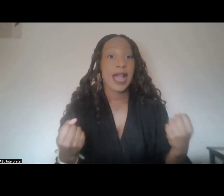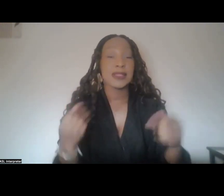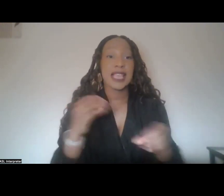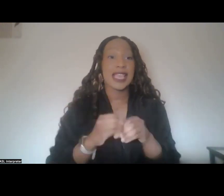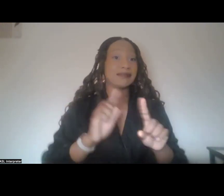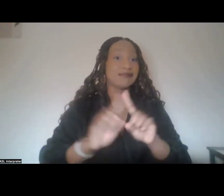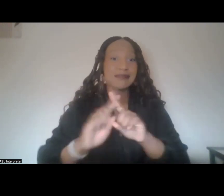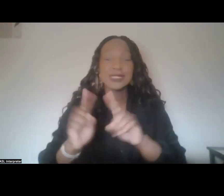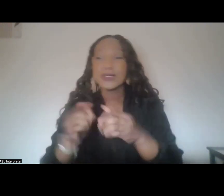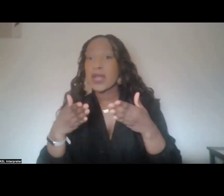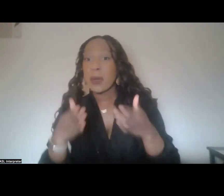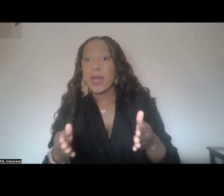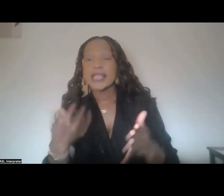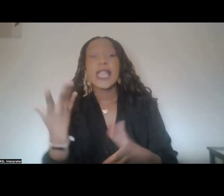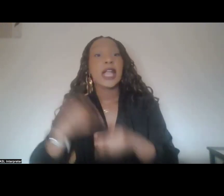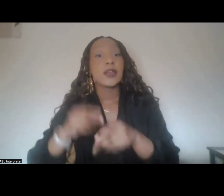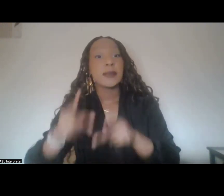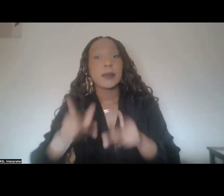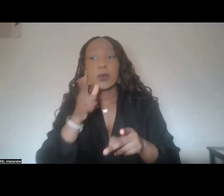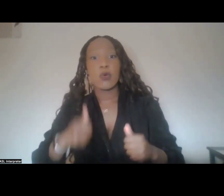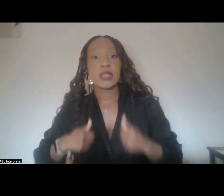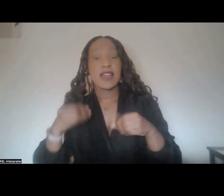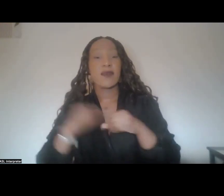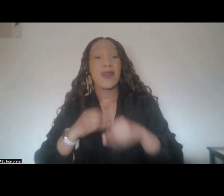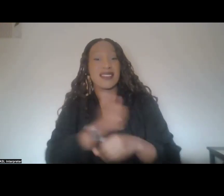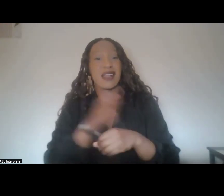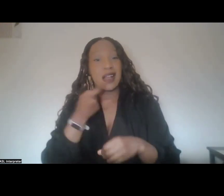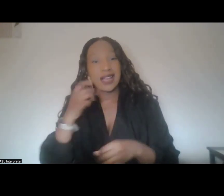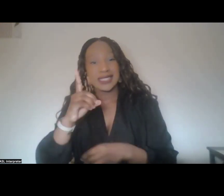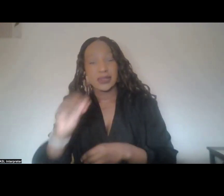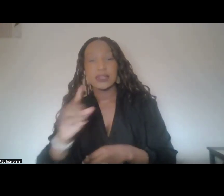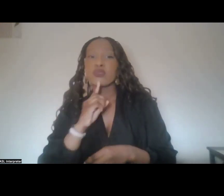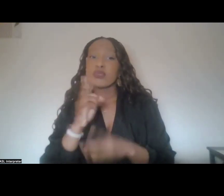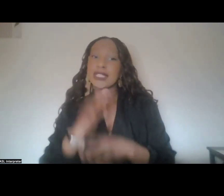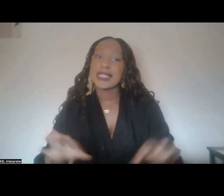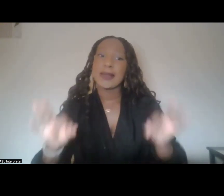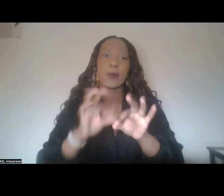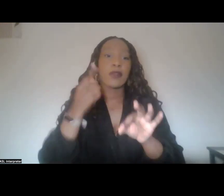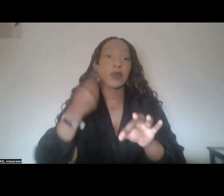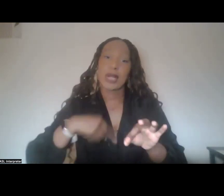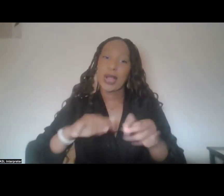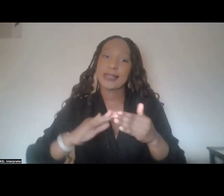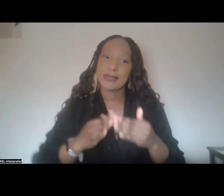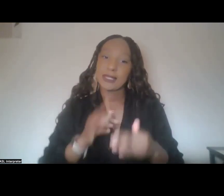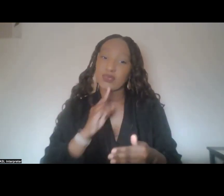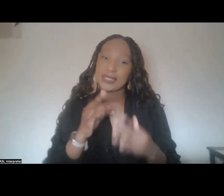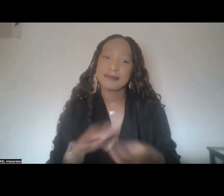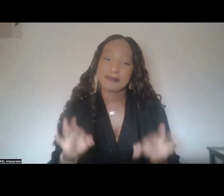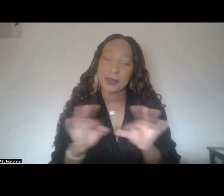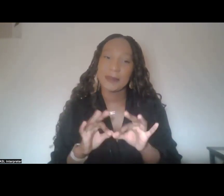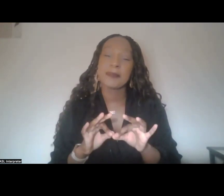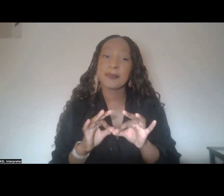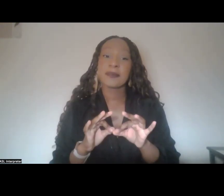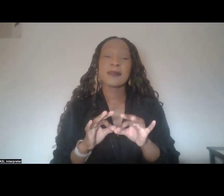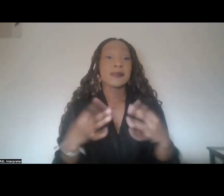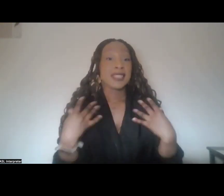with substance use disorder, is really important to the vibrancy of our community. And the health